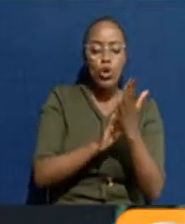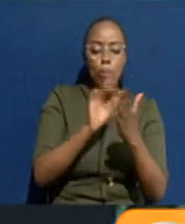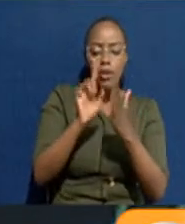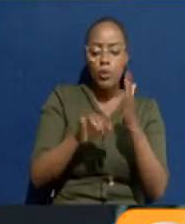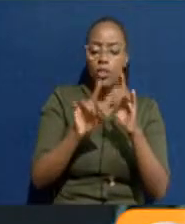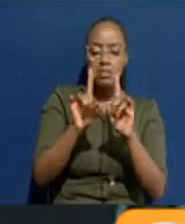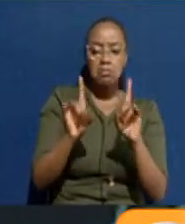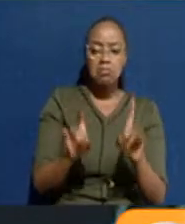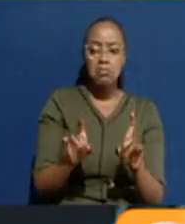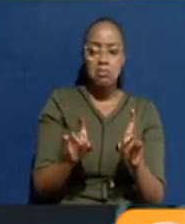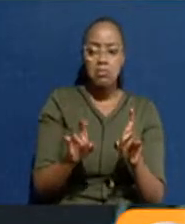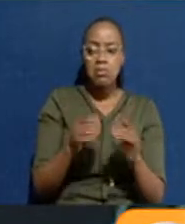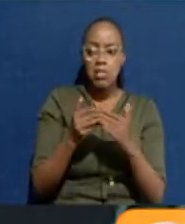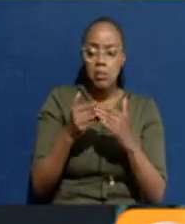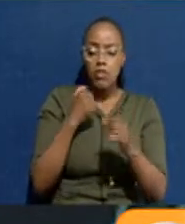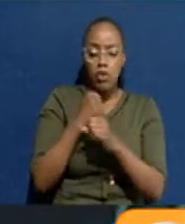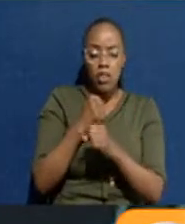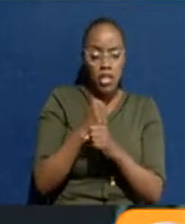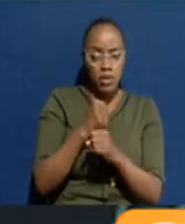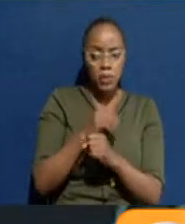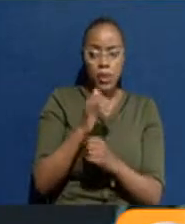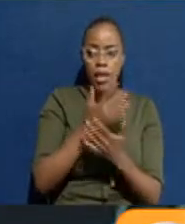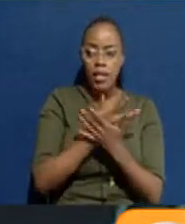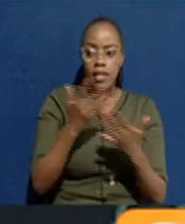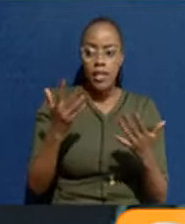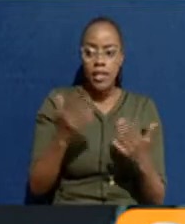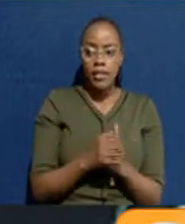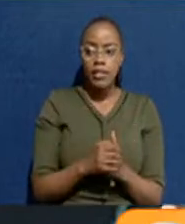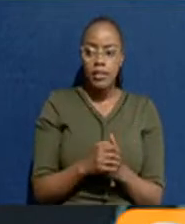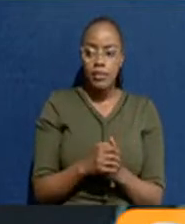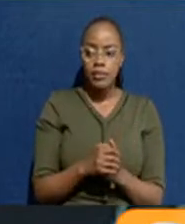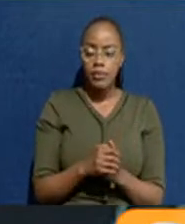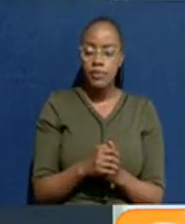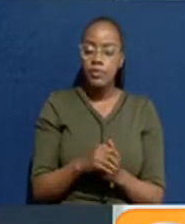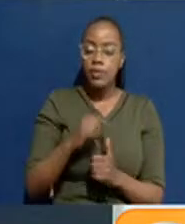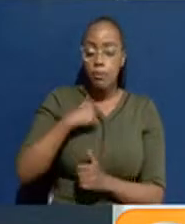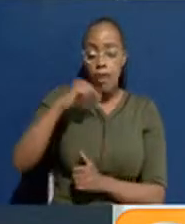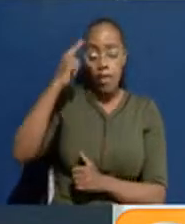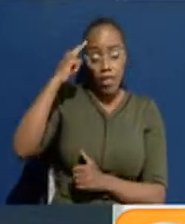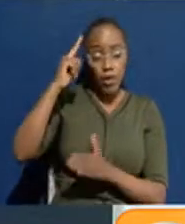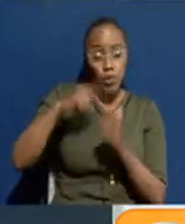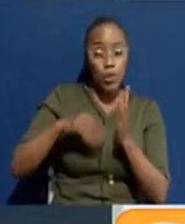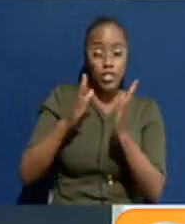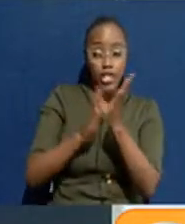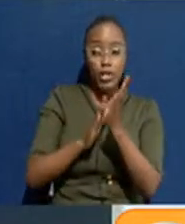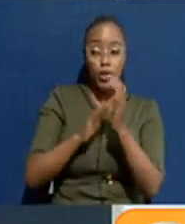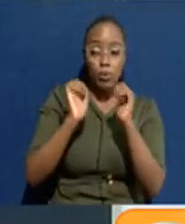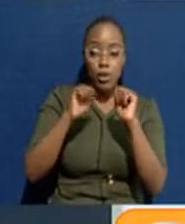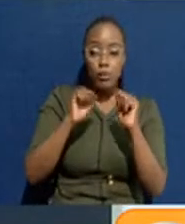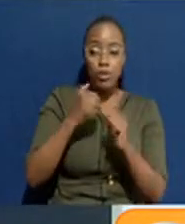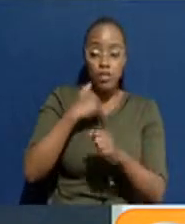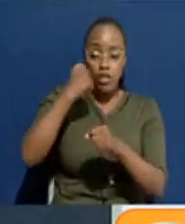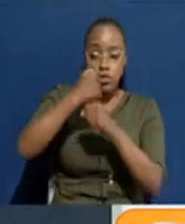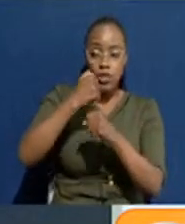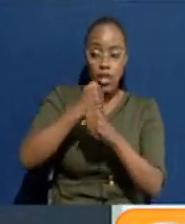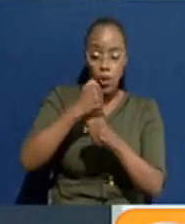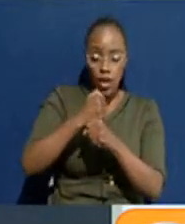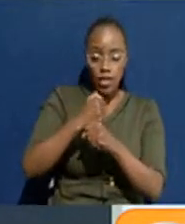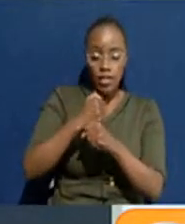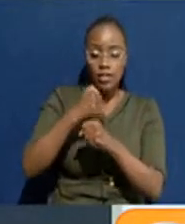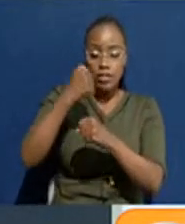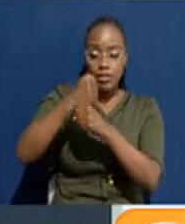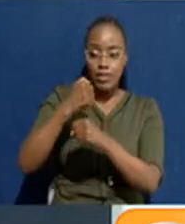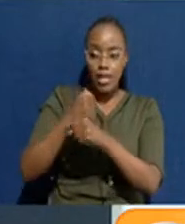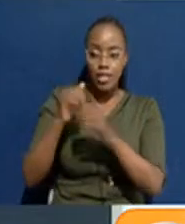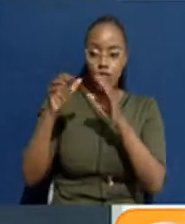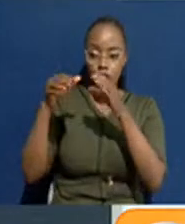working task force before they even go ahead and table it? I think what I will recommend to the working task force, I